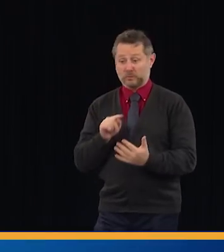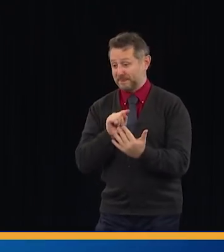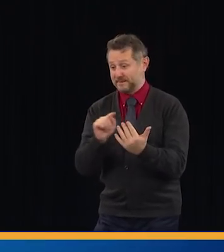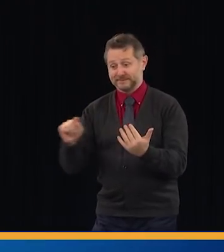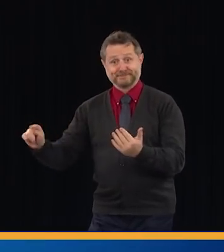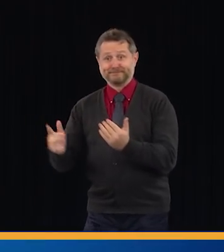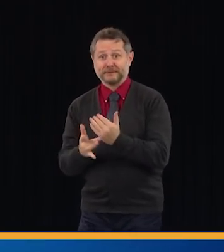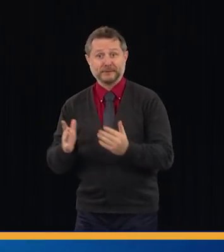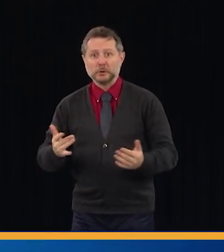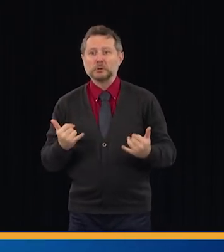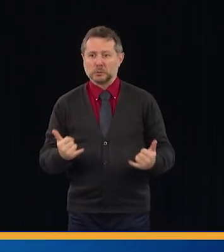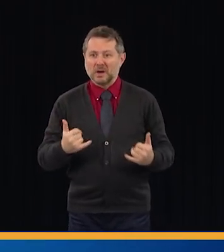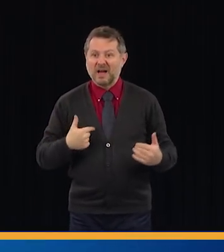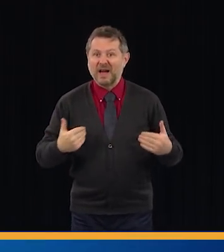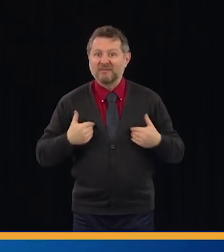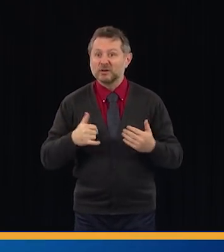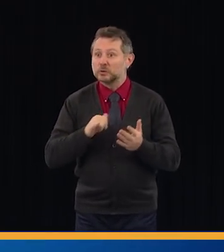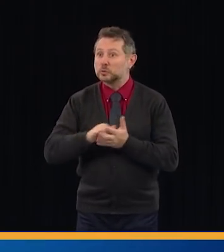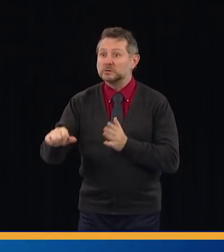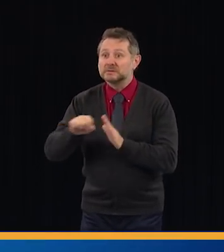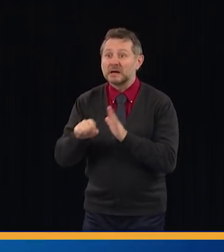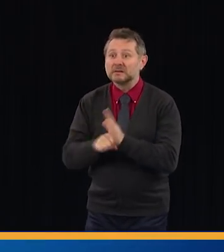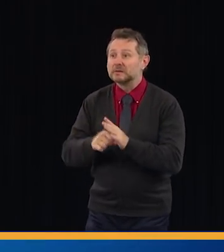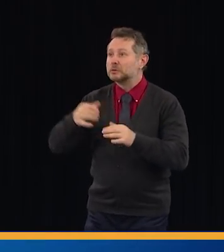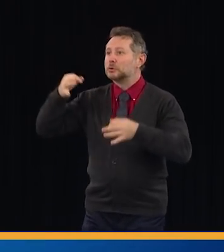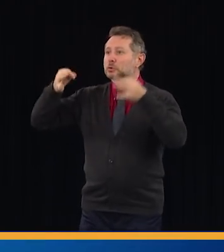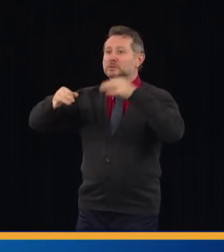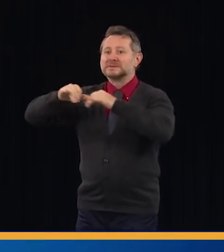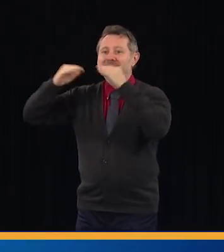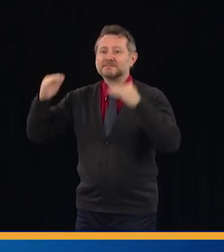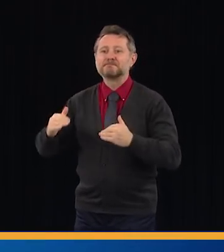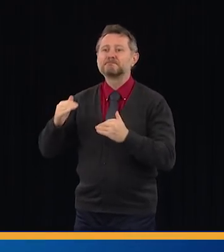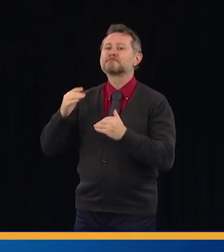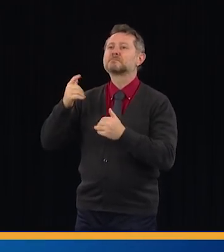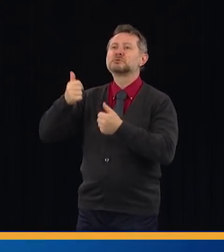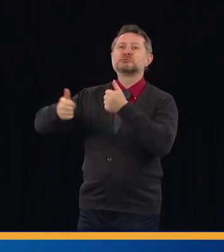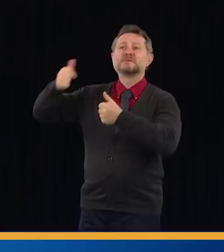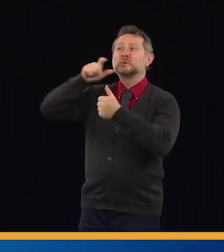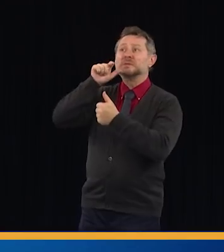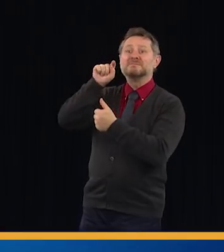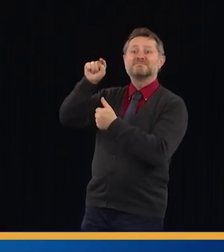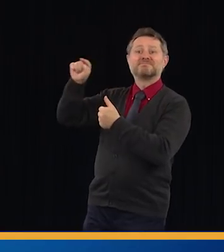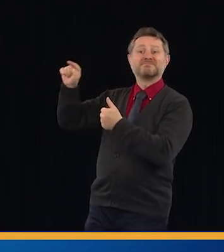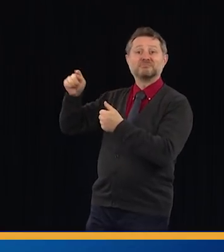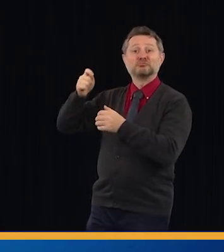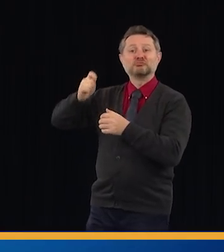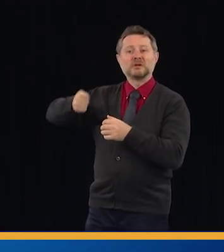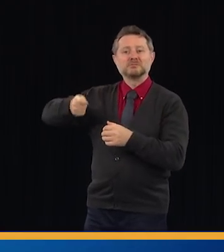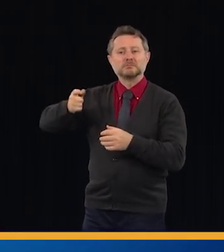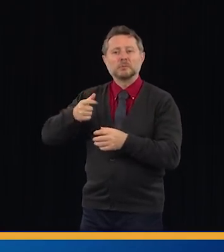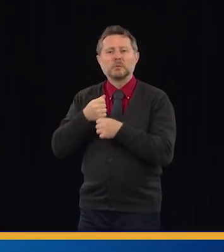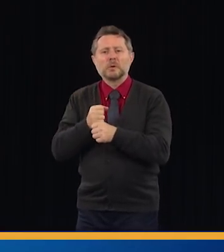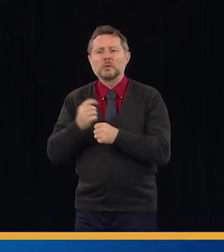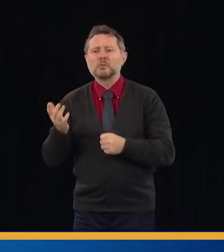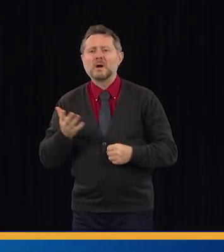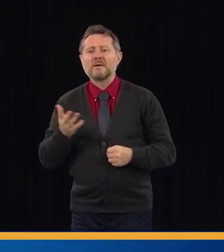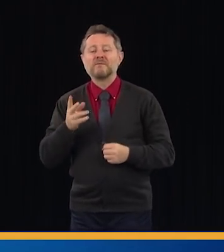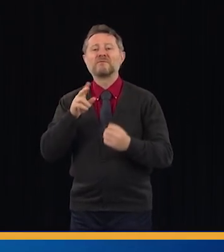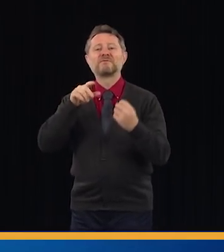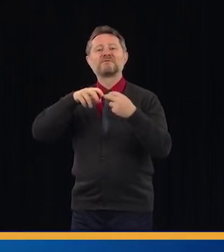court system that, thank you, Chief Judge, is basically developing a virtual online court